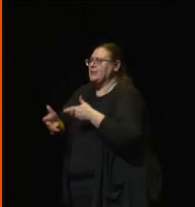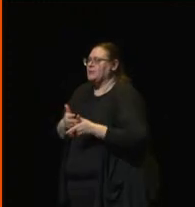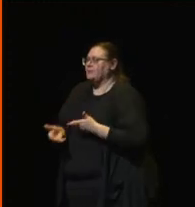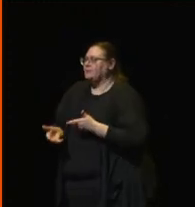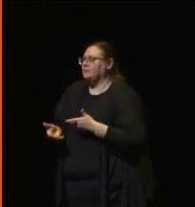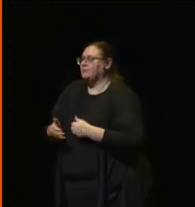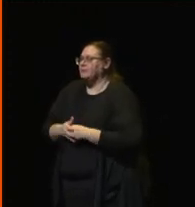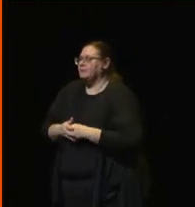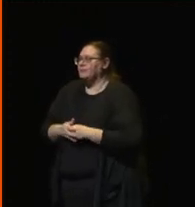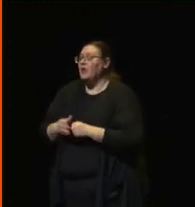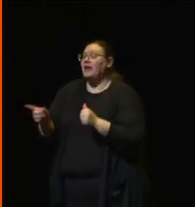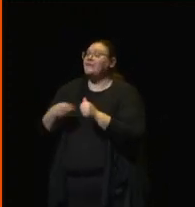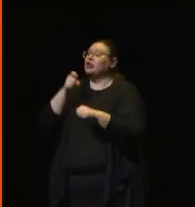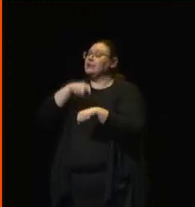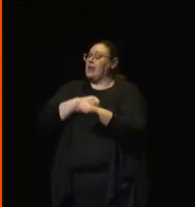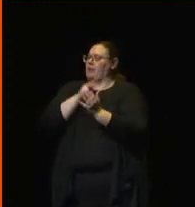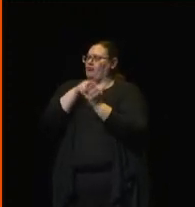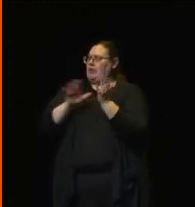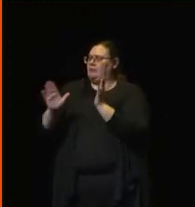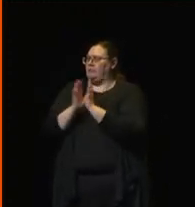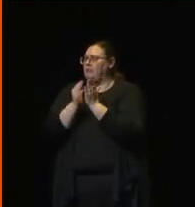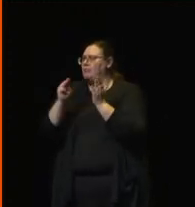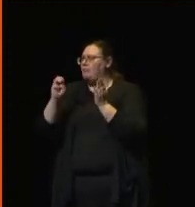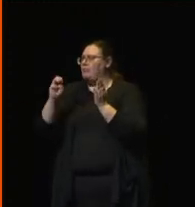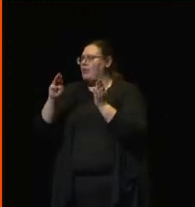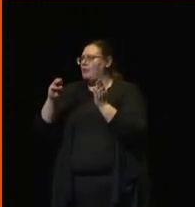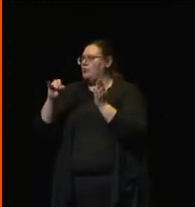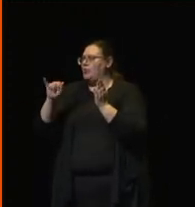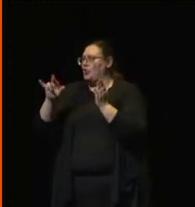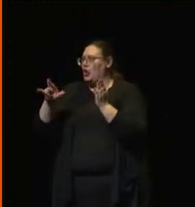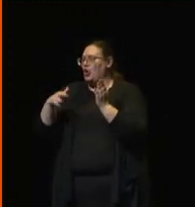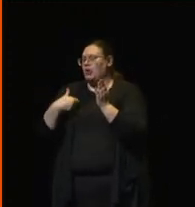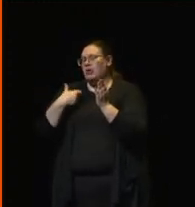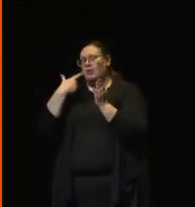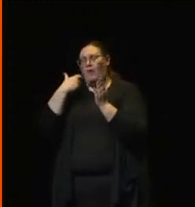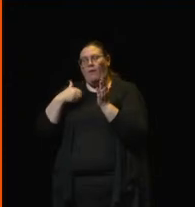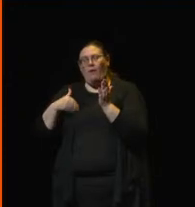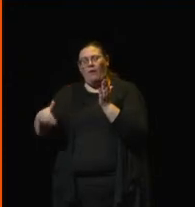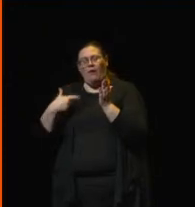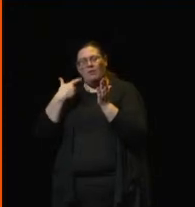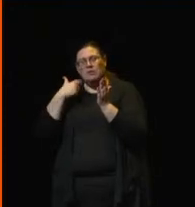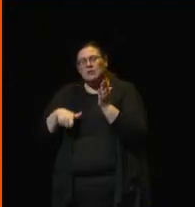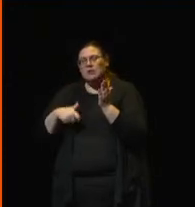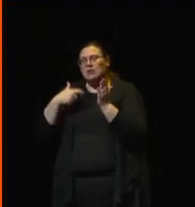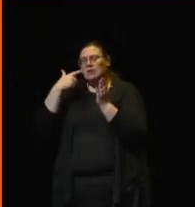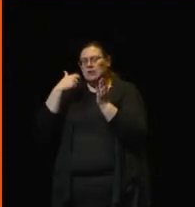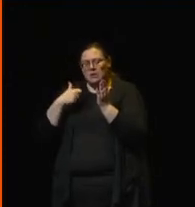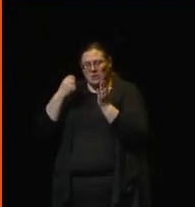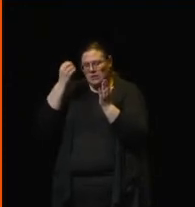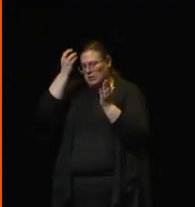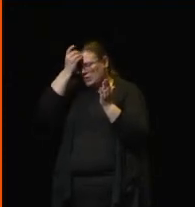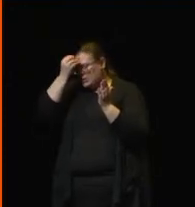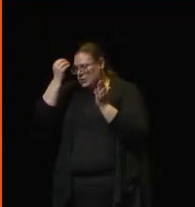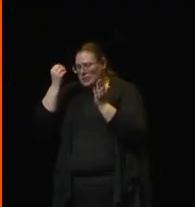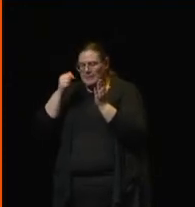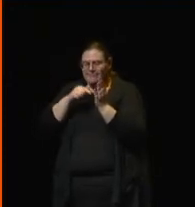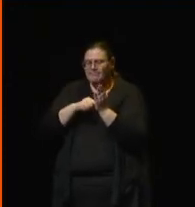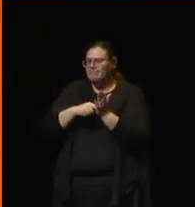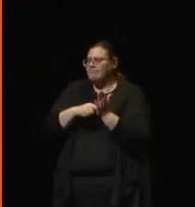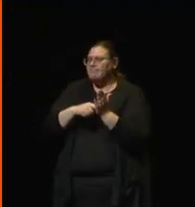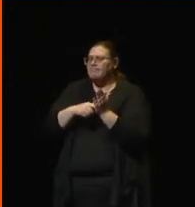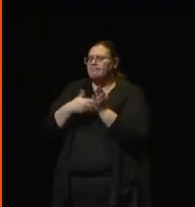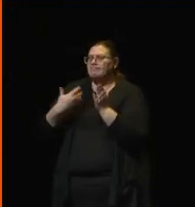The first time I read Ady's memoir, I cried a lot. I couldn't stop thinking about the